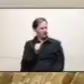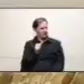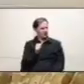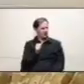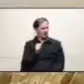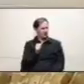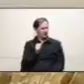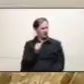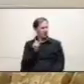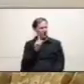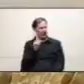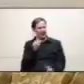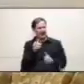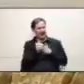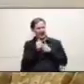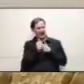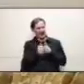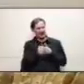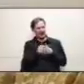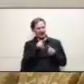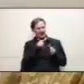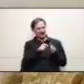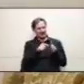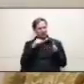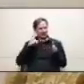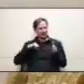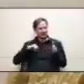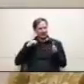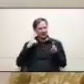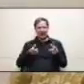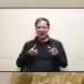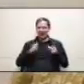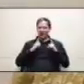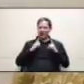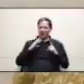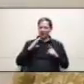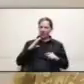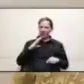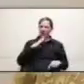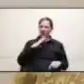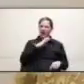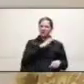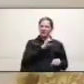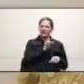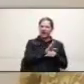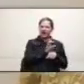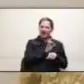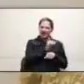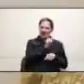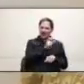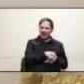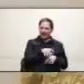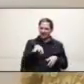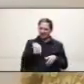what guides this municipality to allow the councillors to participate in